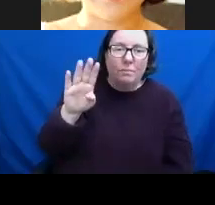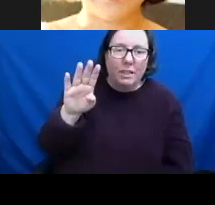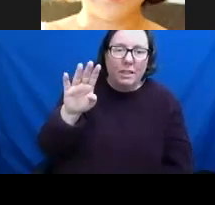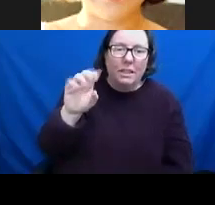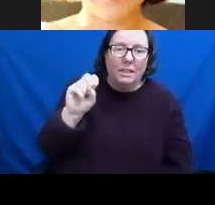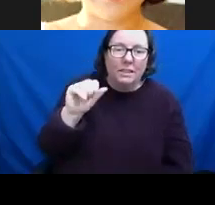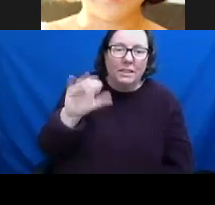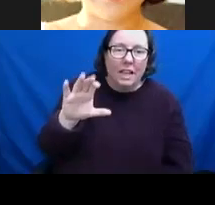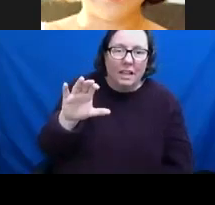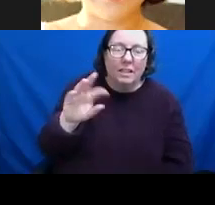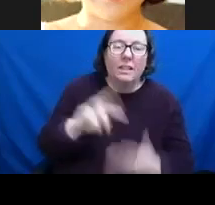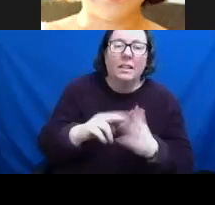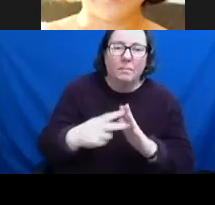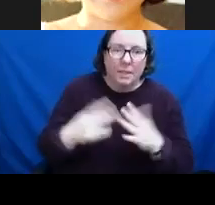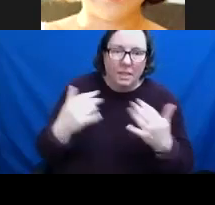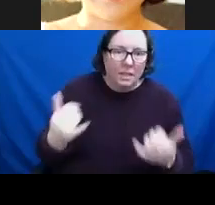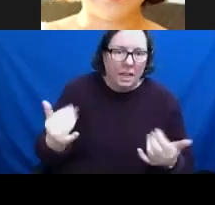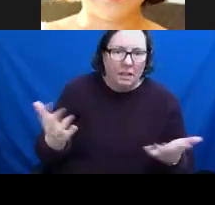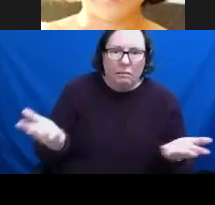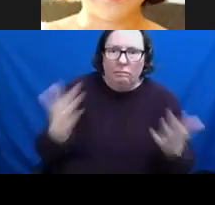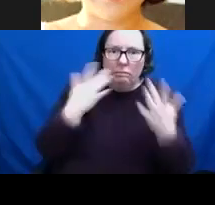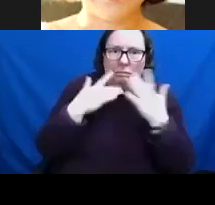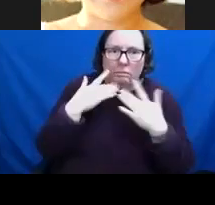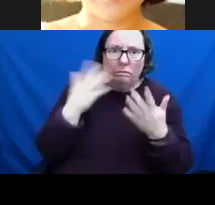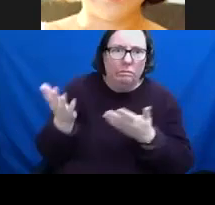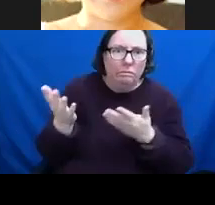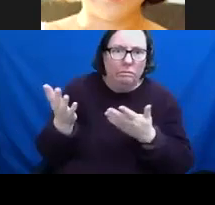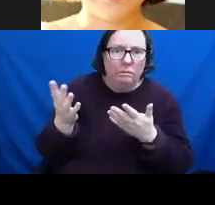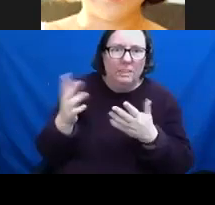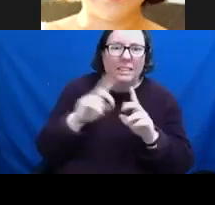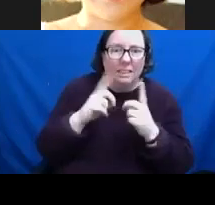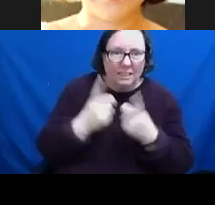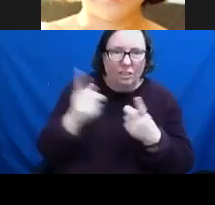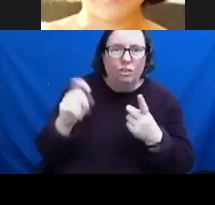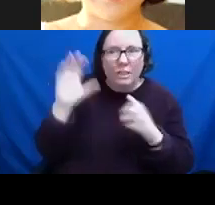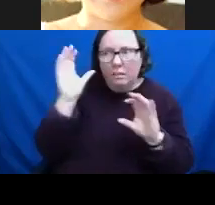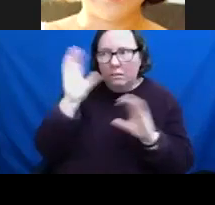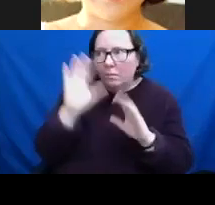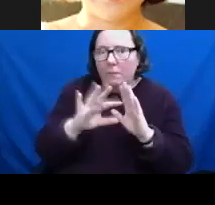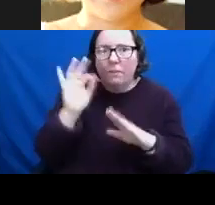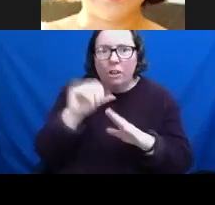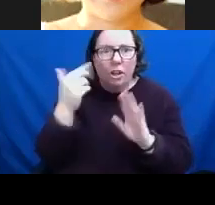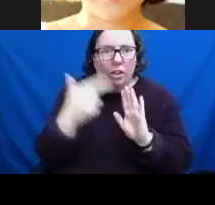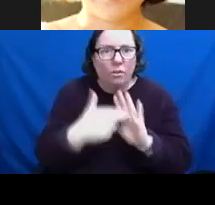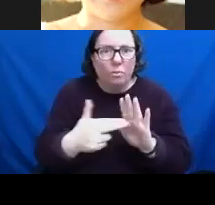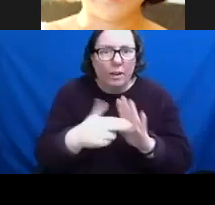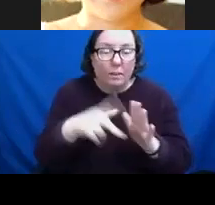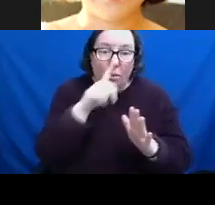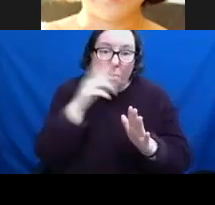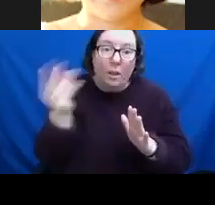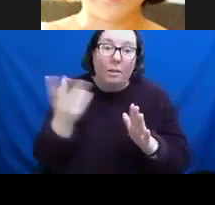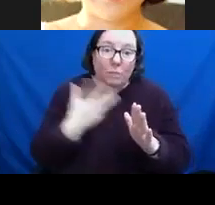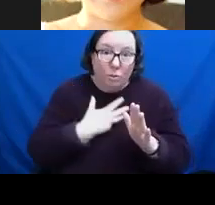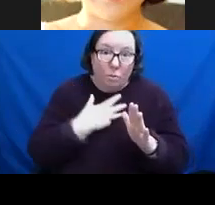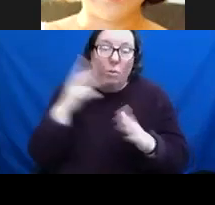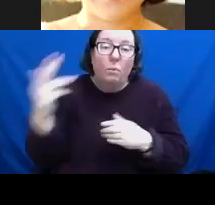It now behooves the district to find another representative who I am told will